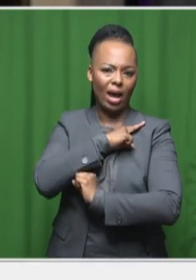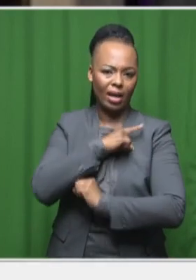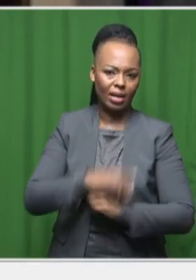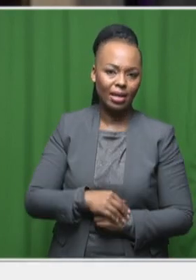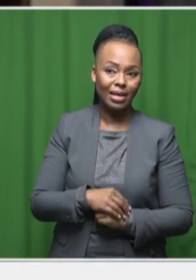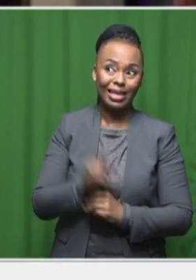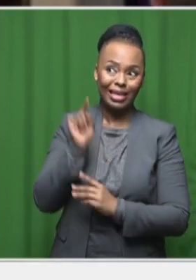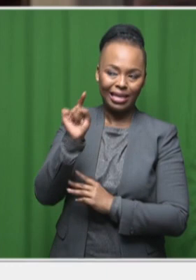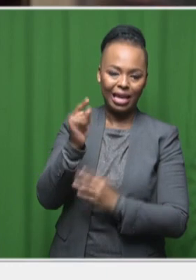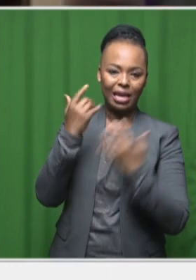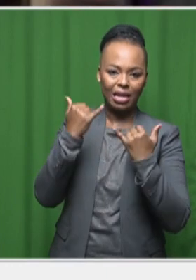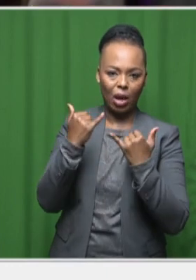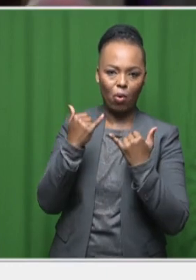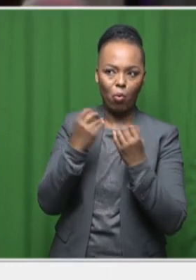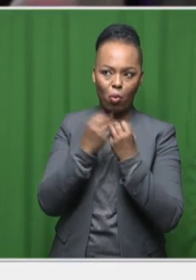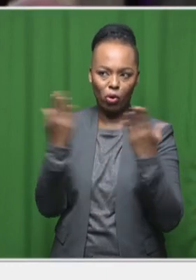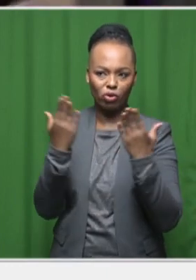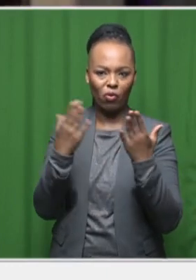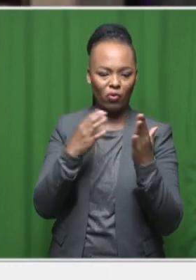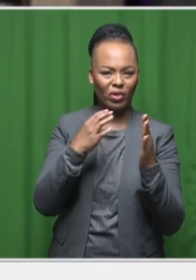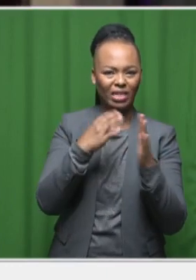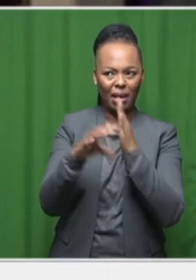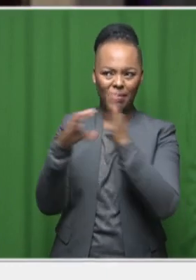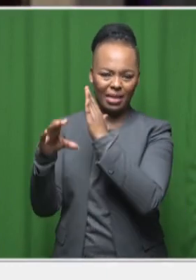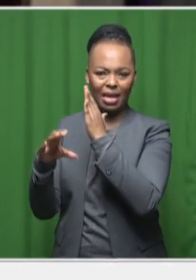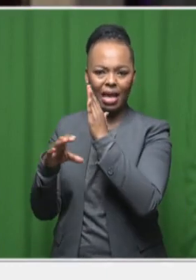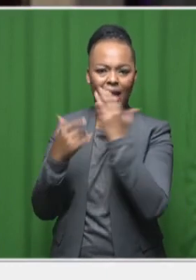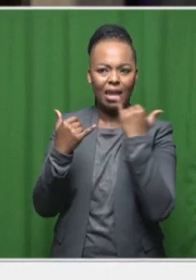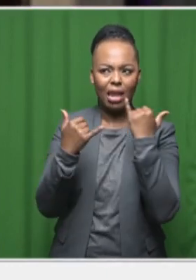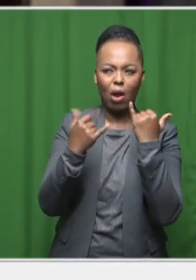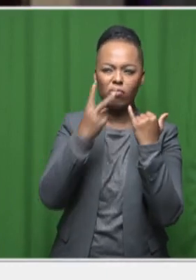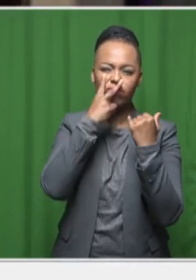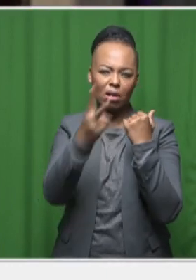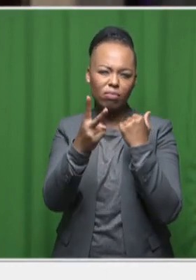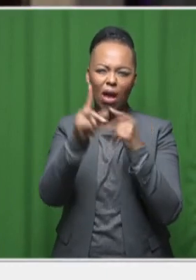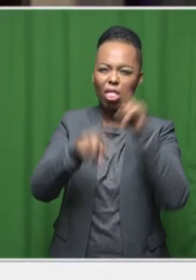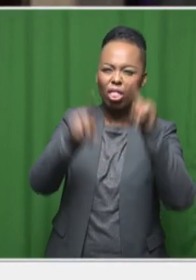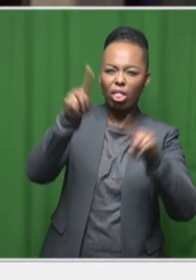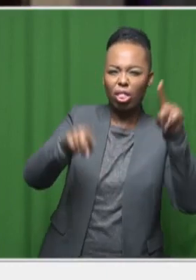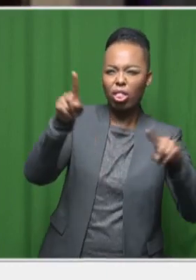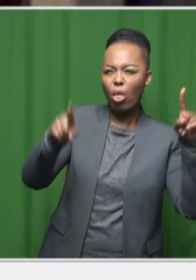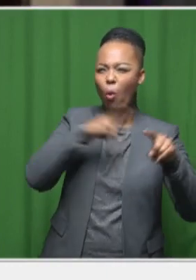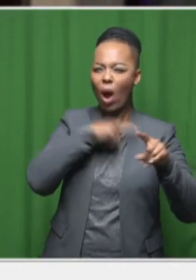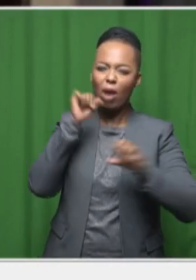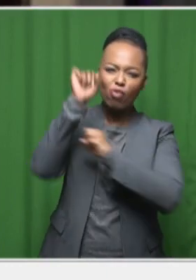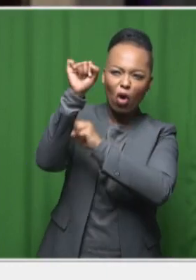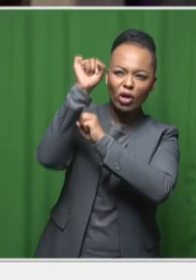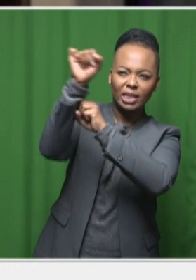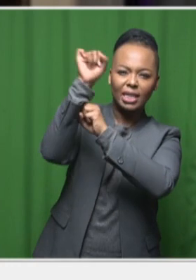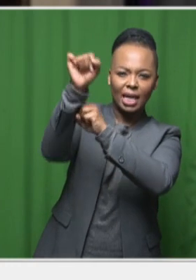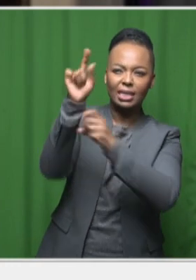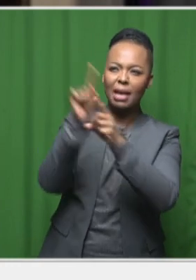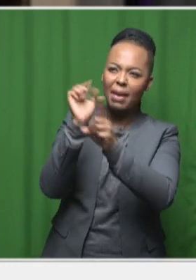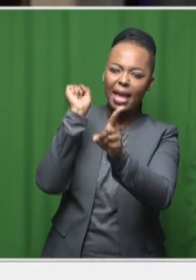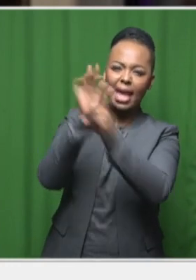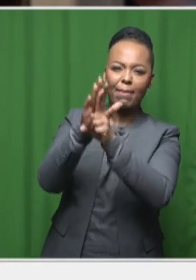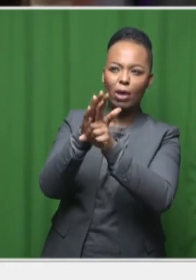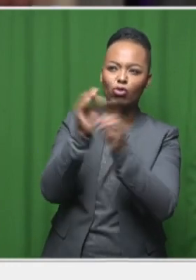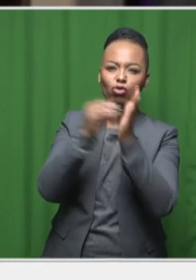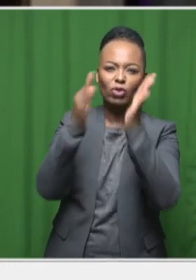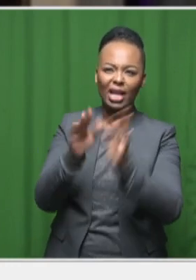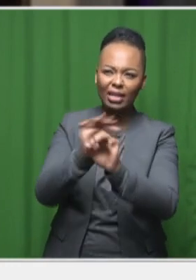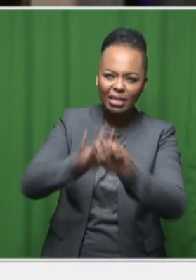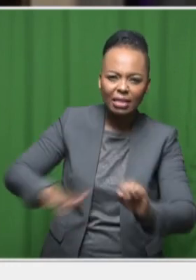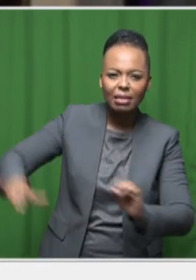then followed by a series of chapters looking at the dynamics within the protest movement and its impact on students. And